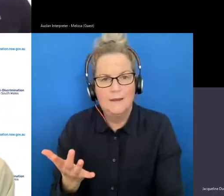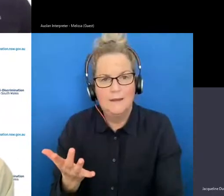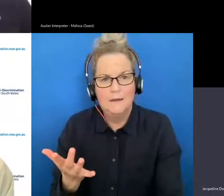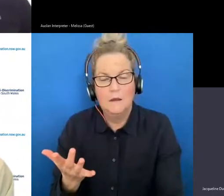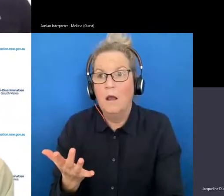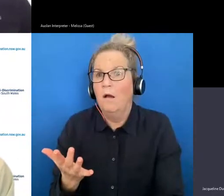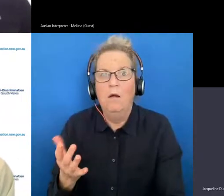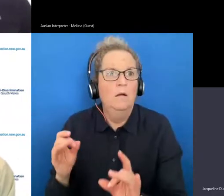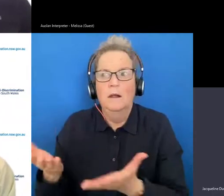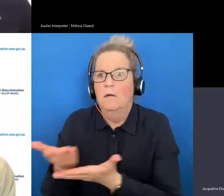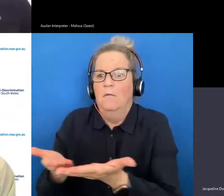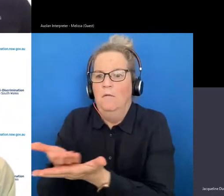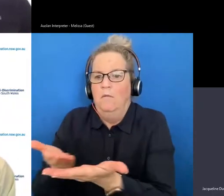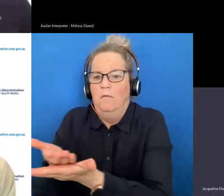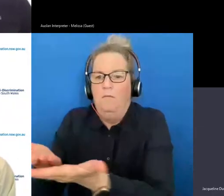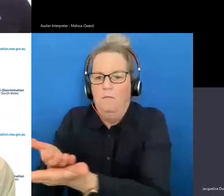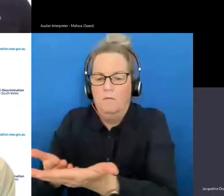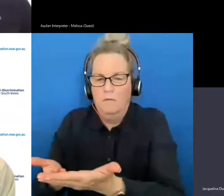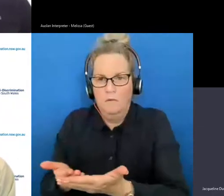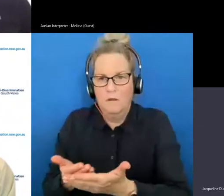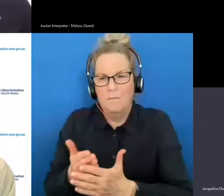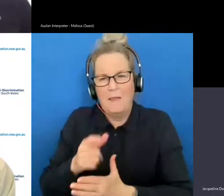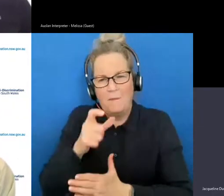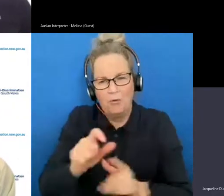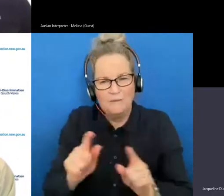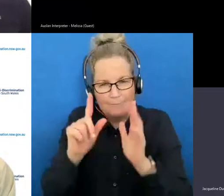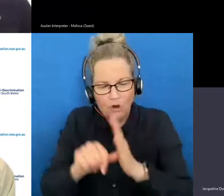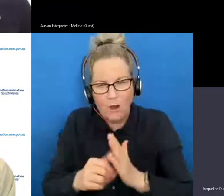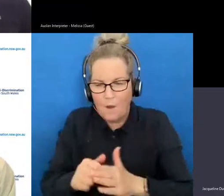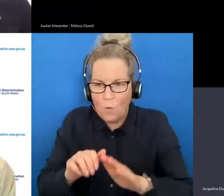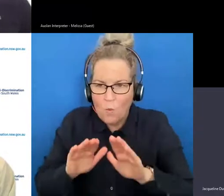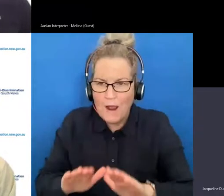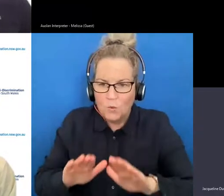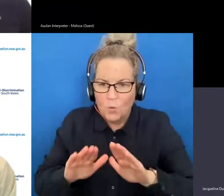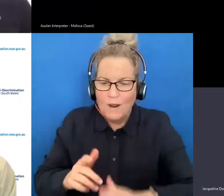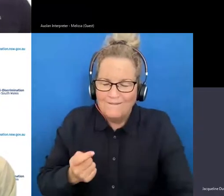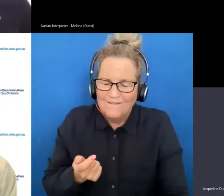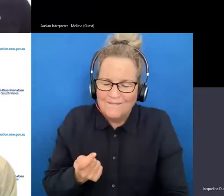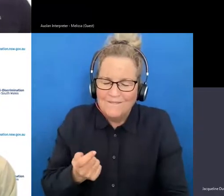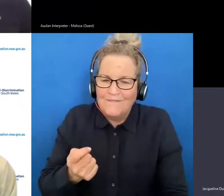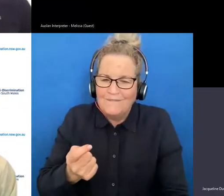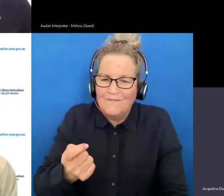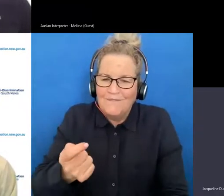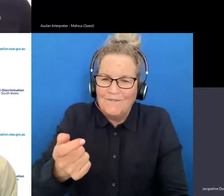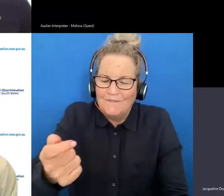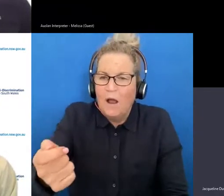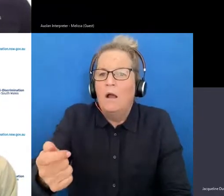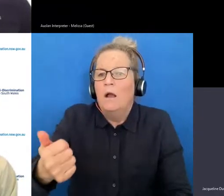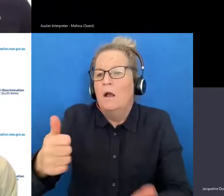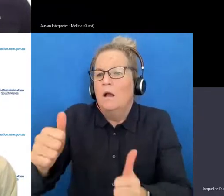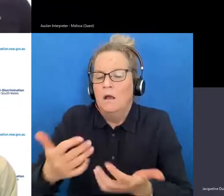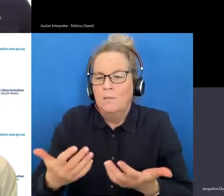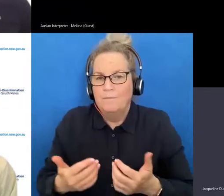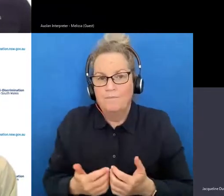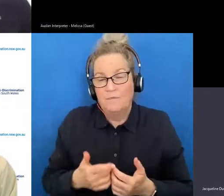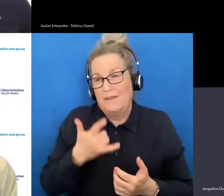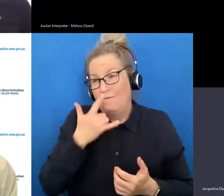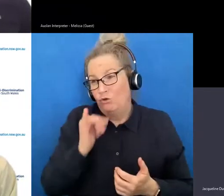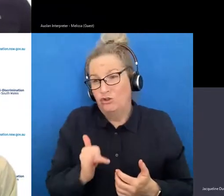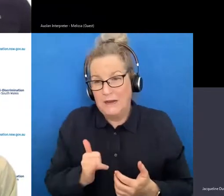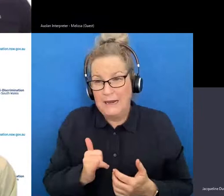adjustments, but then has to work and wait for sometimes those workplace adjustments. And unfortunately, I've heard stories where that can